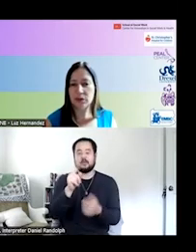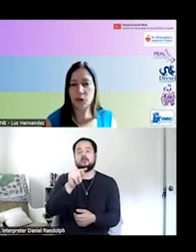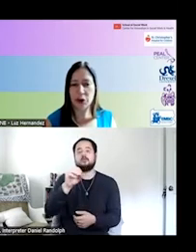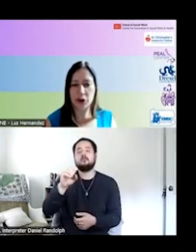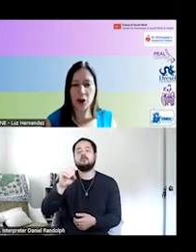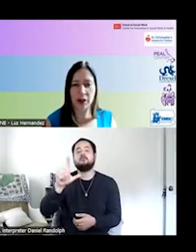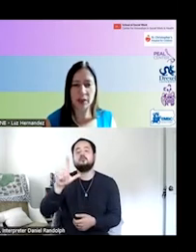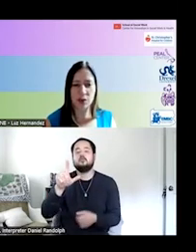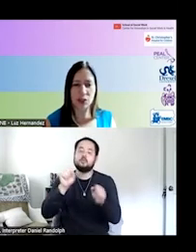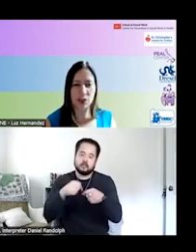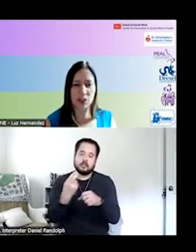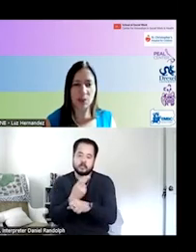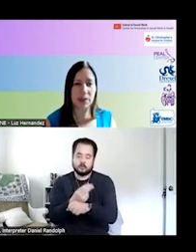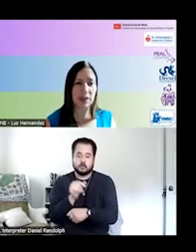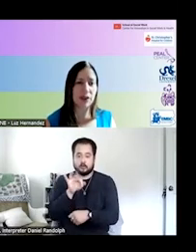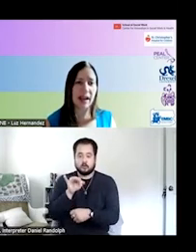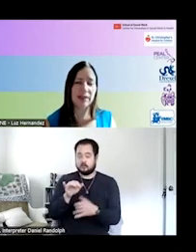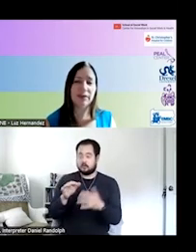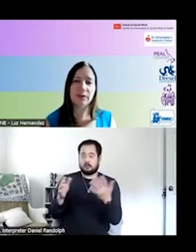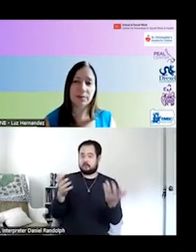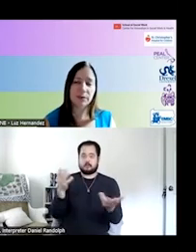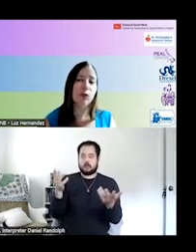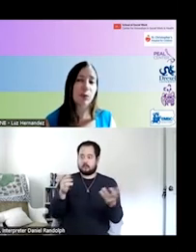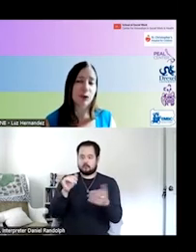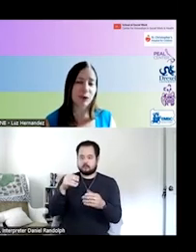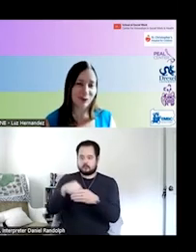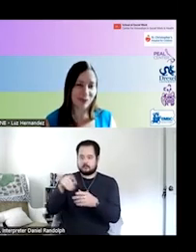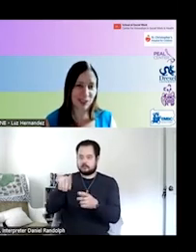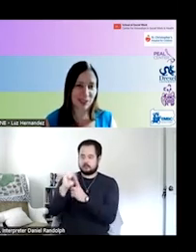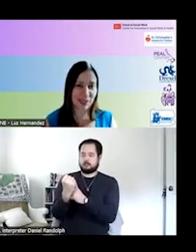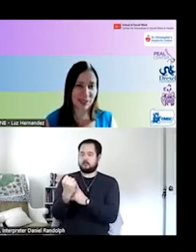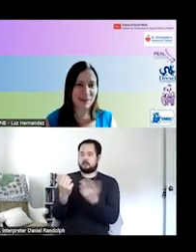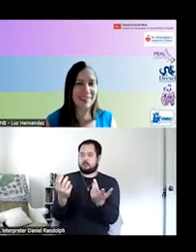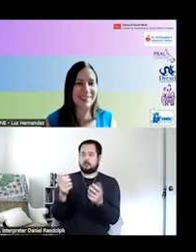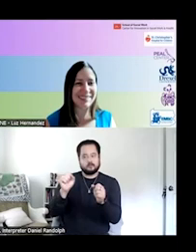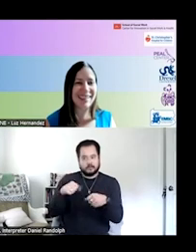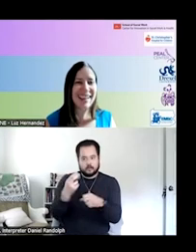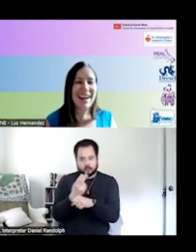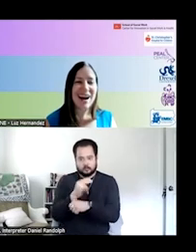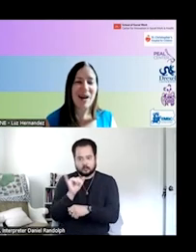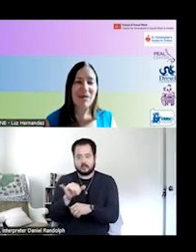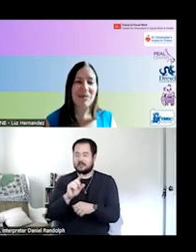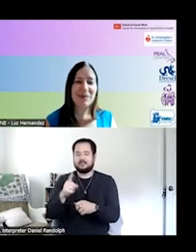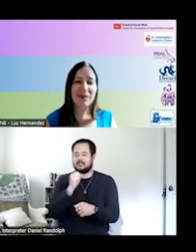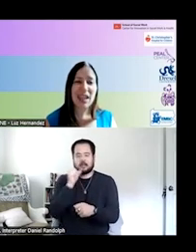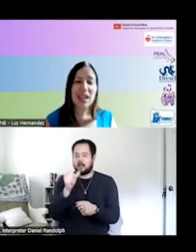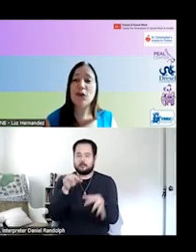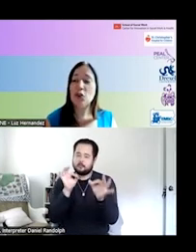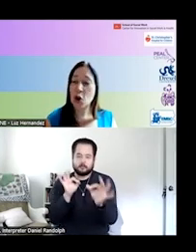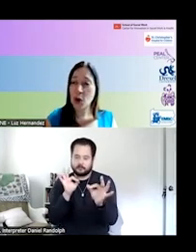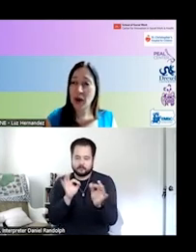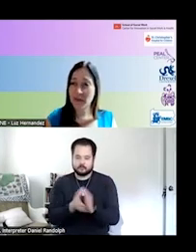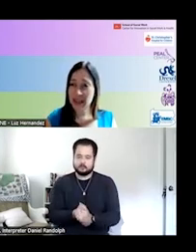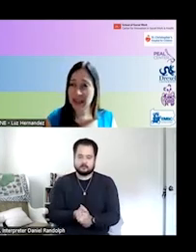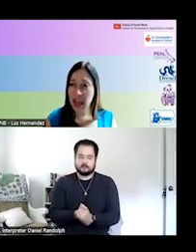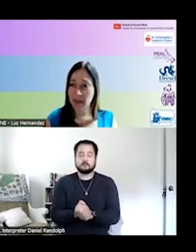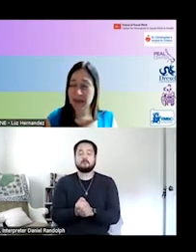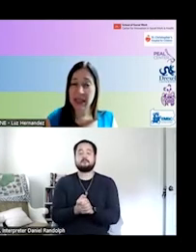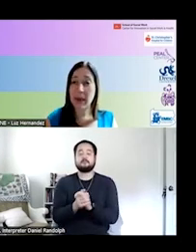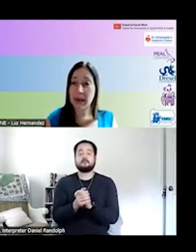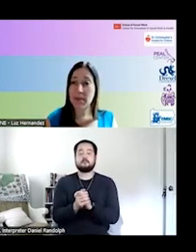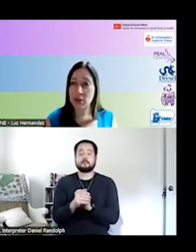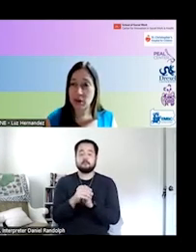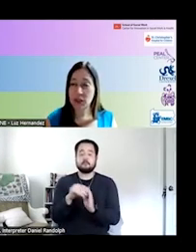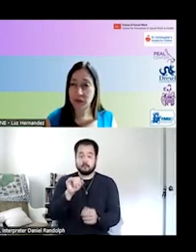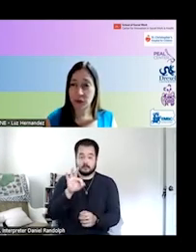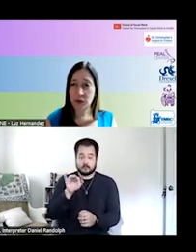when we're caught in those situations, but they're not foolproof, just to say. If you know of any apps